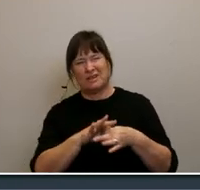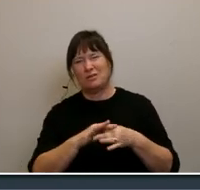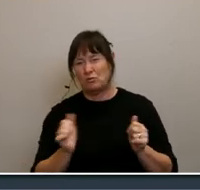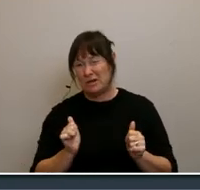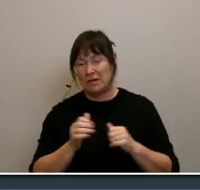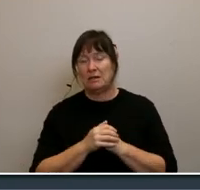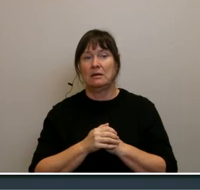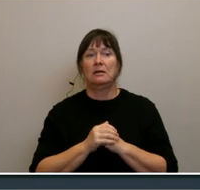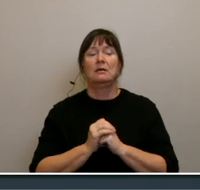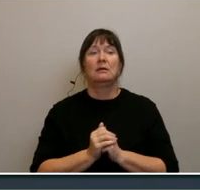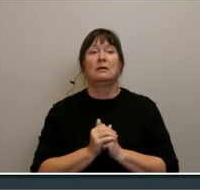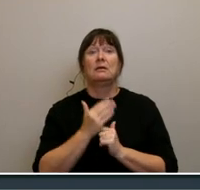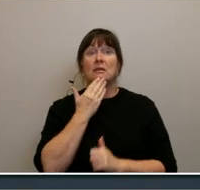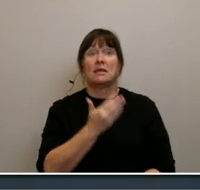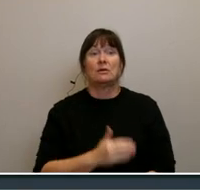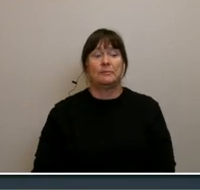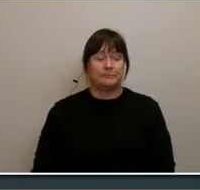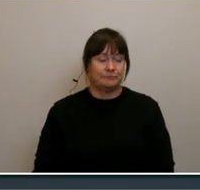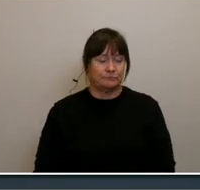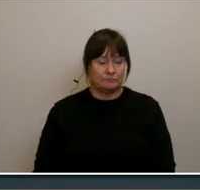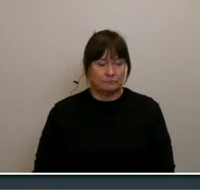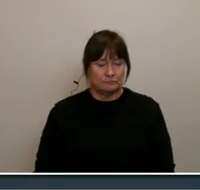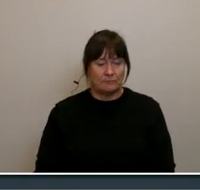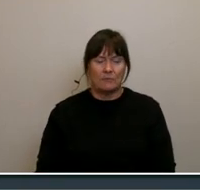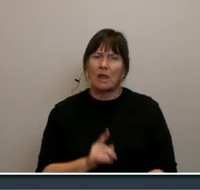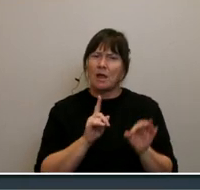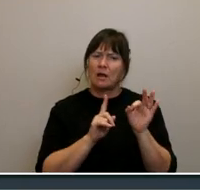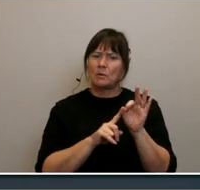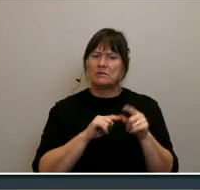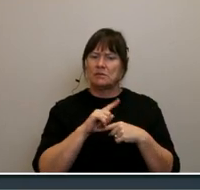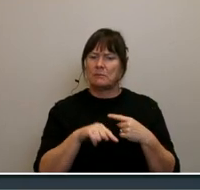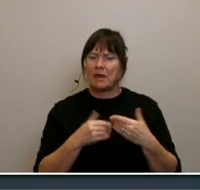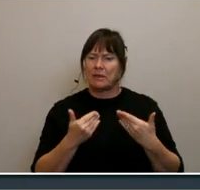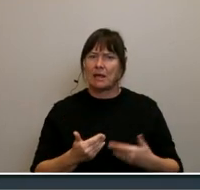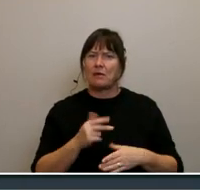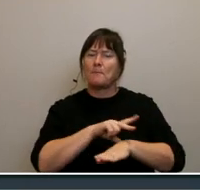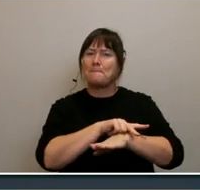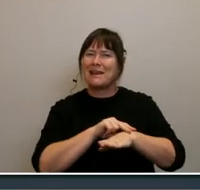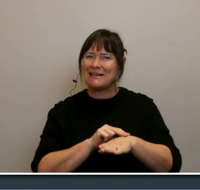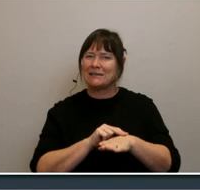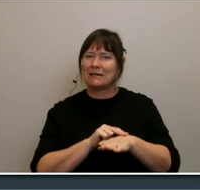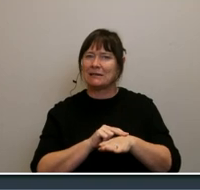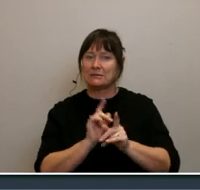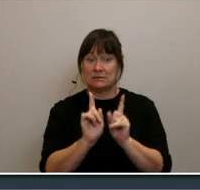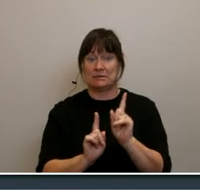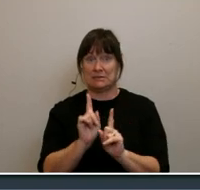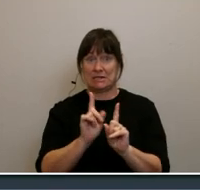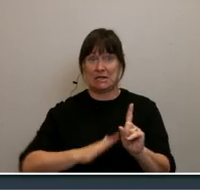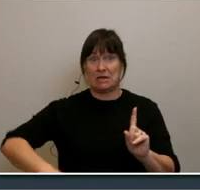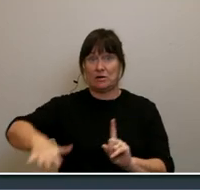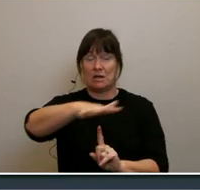Councillor Simpson. Thanks, Pip. Through you, Madam Chair. Just a question around the current policing in the CBD. What's